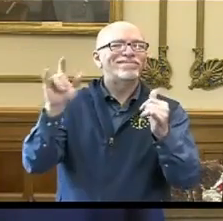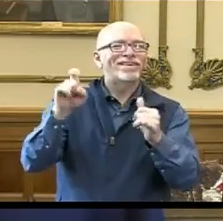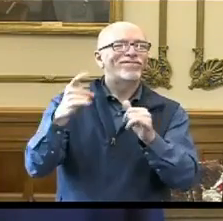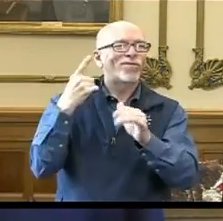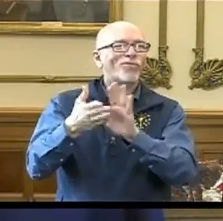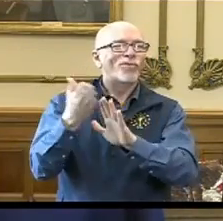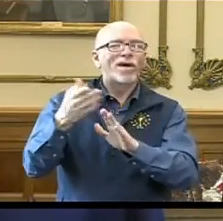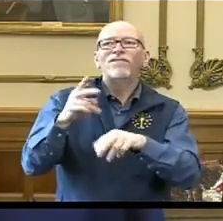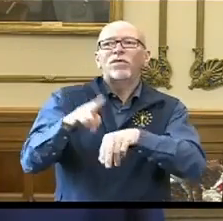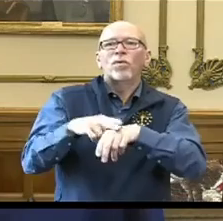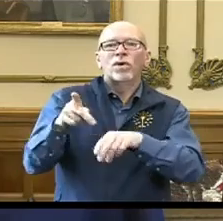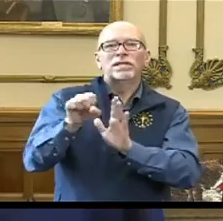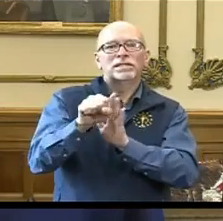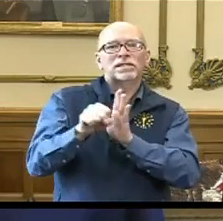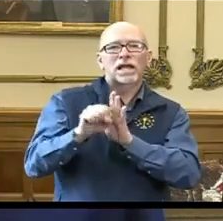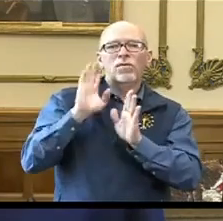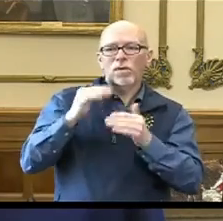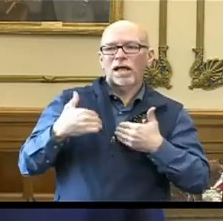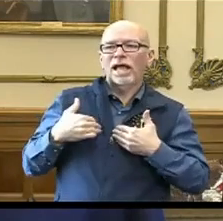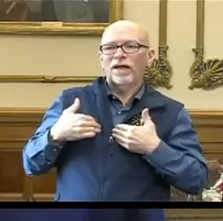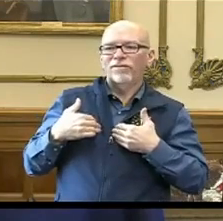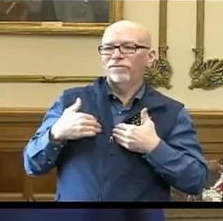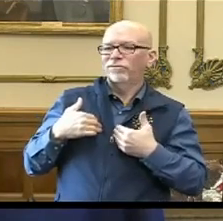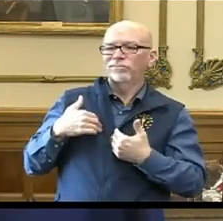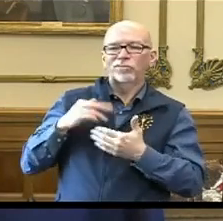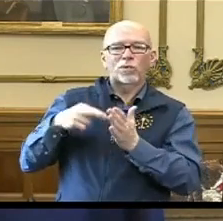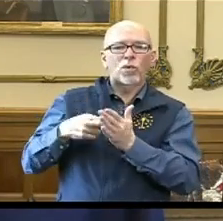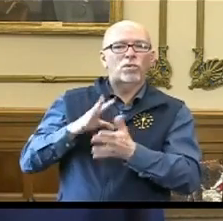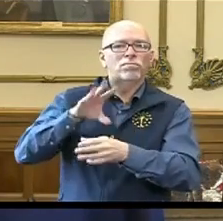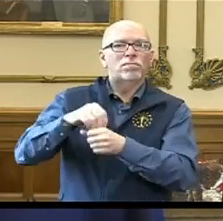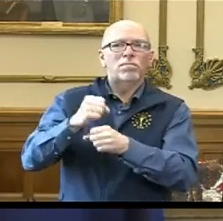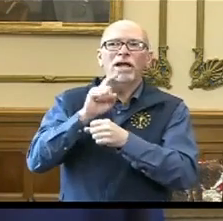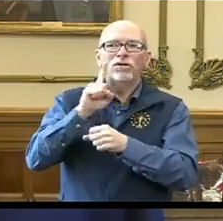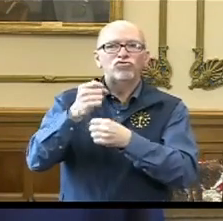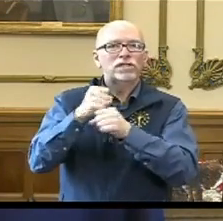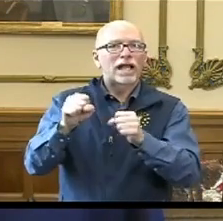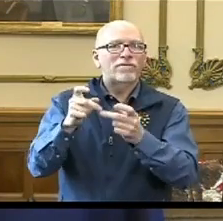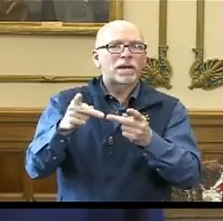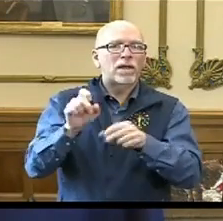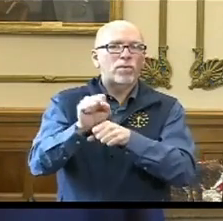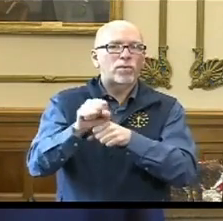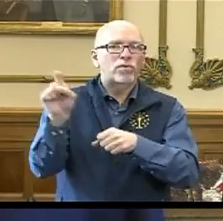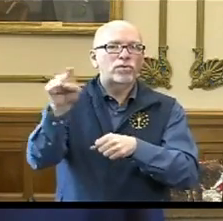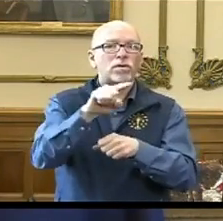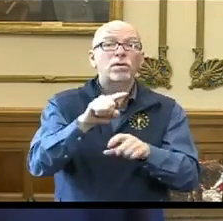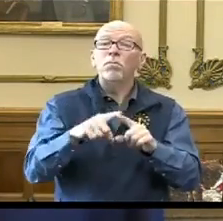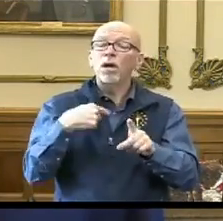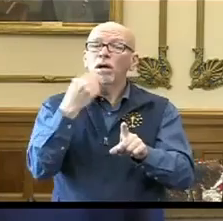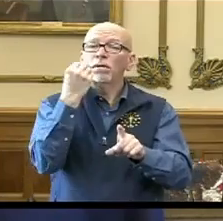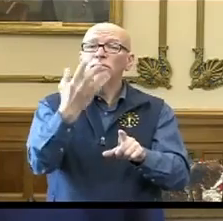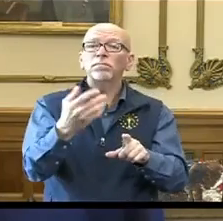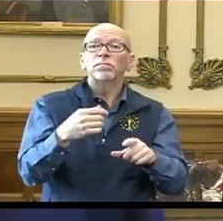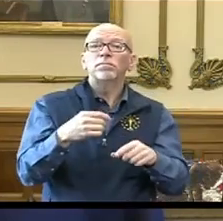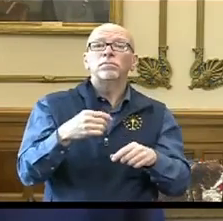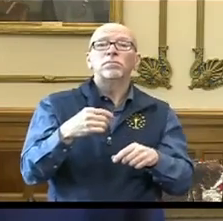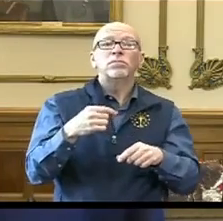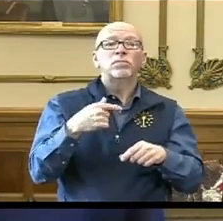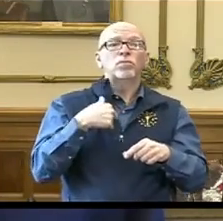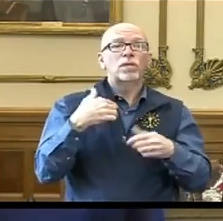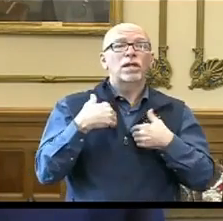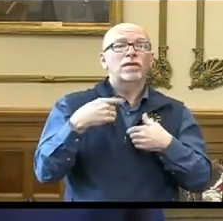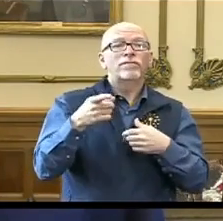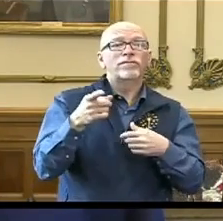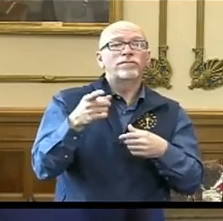so, of course, the state will have a role in making sure that these are safe places to work. But I can tell you that, we've got a binder